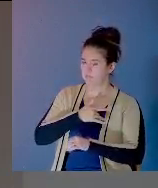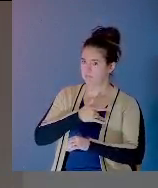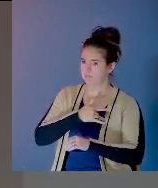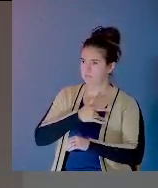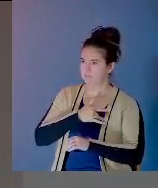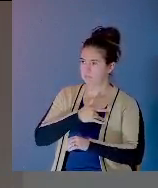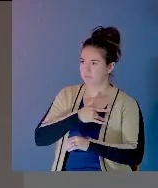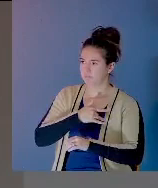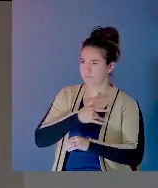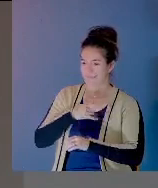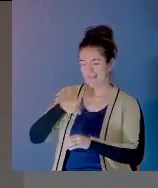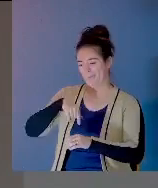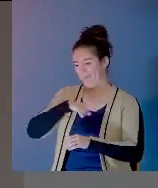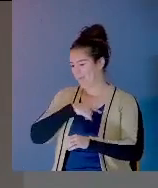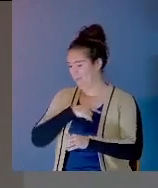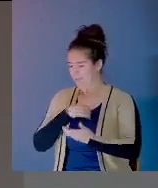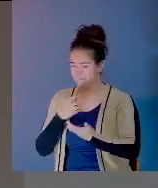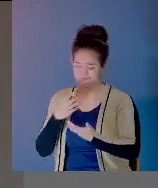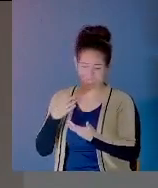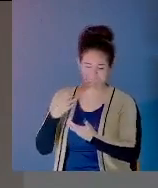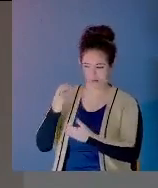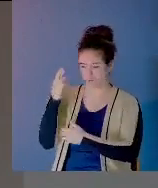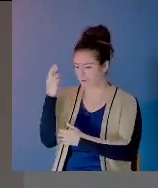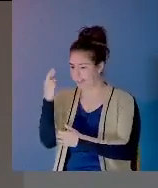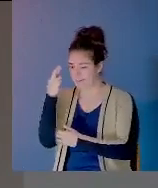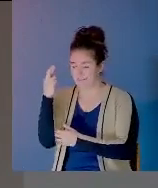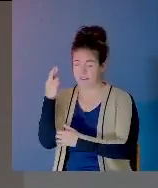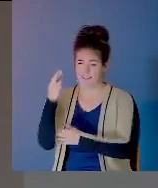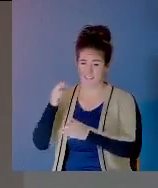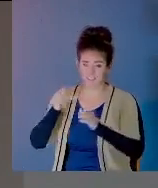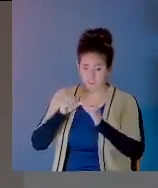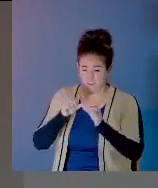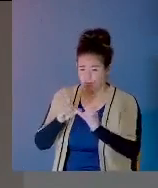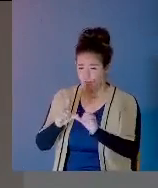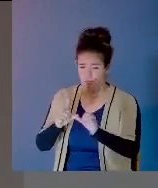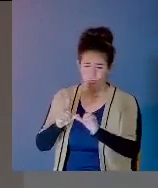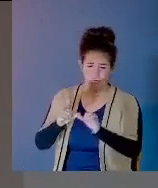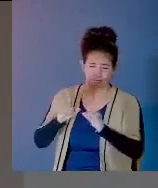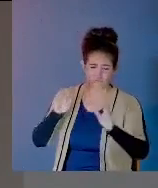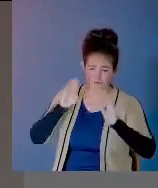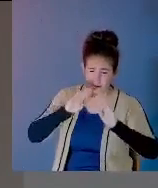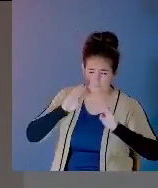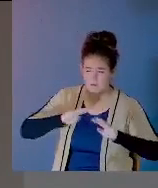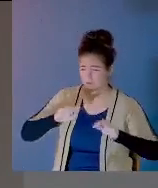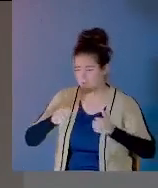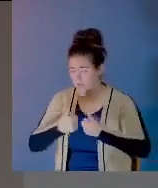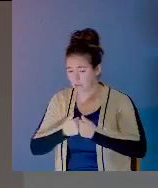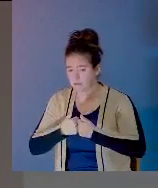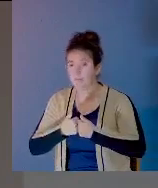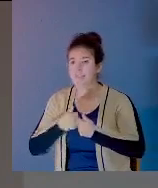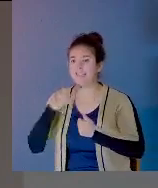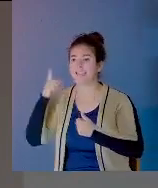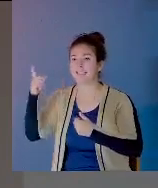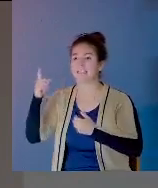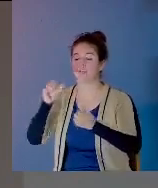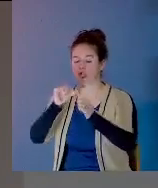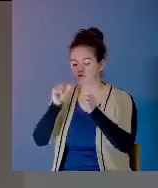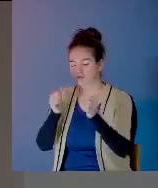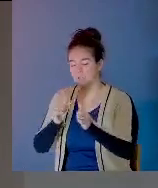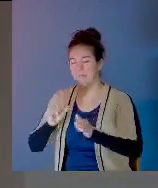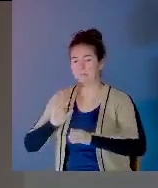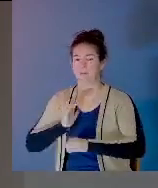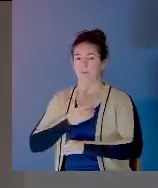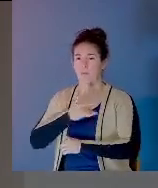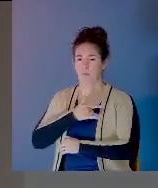into the image of his son as we go through that trial and that tribulation. So again, that what he just shared